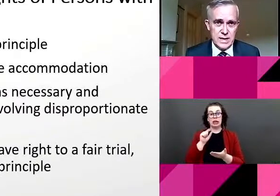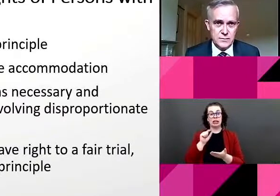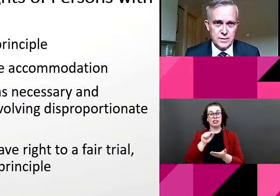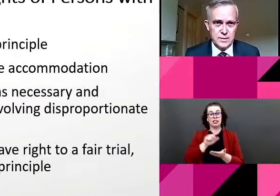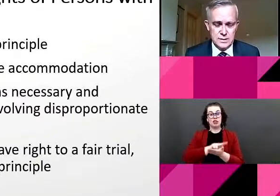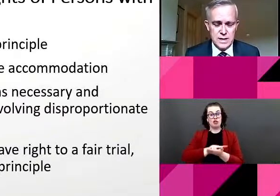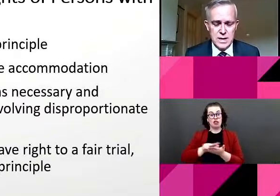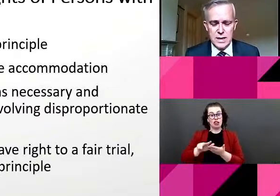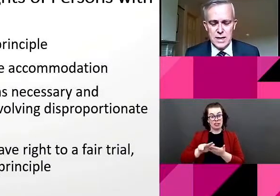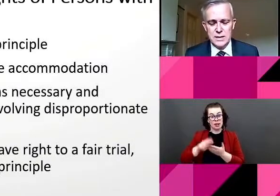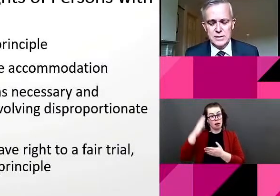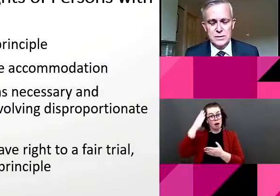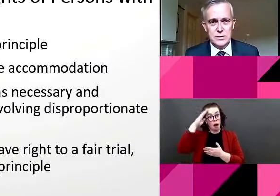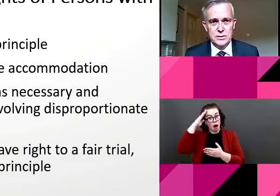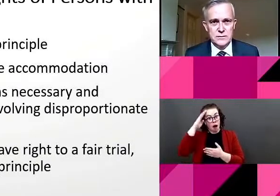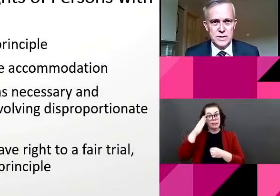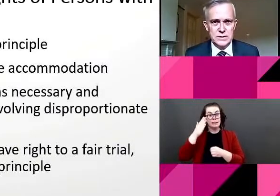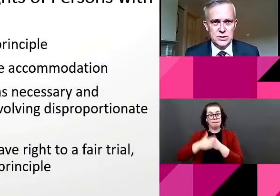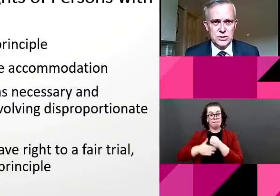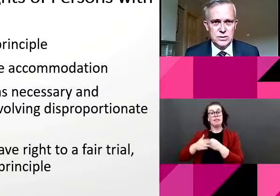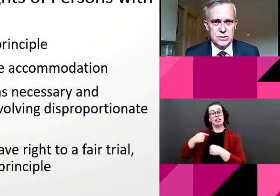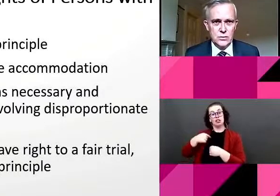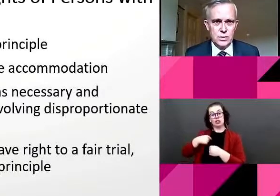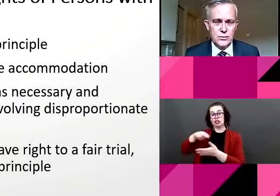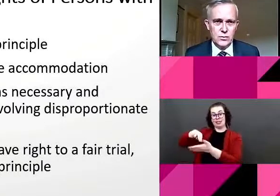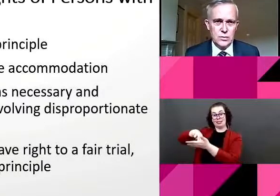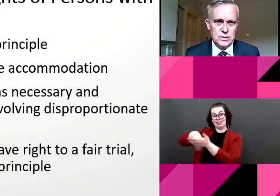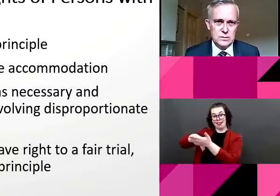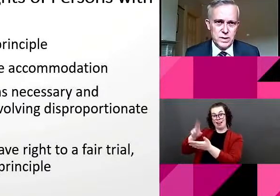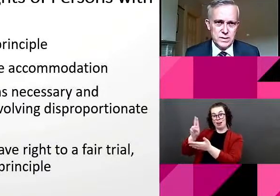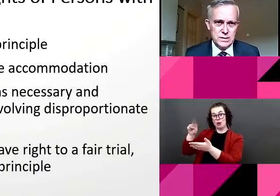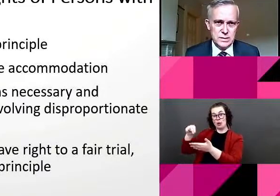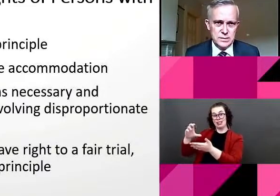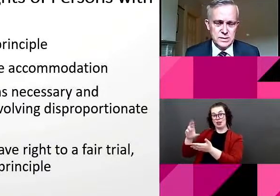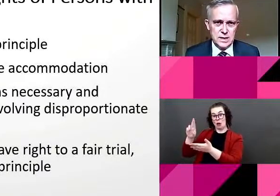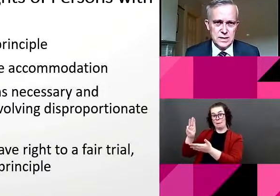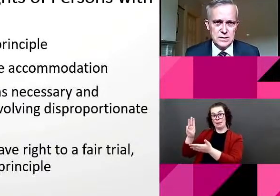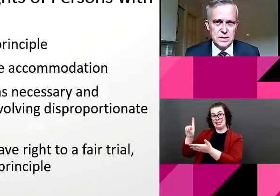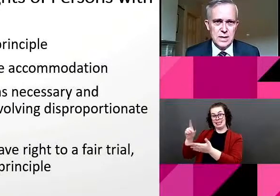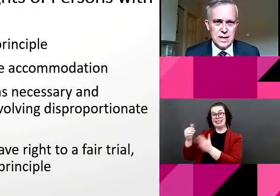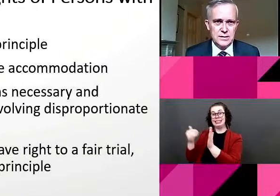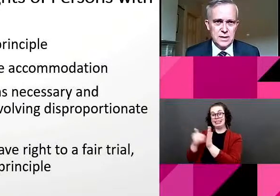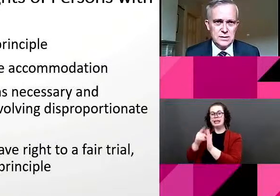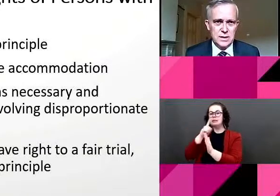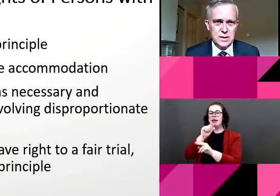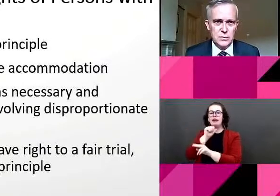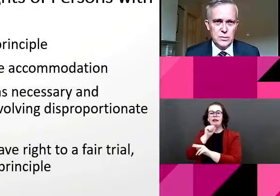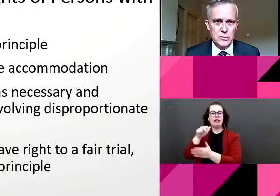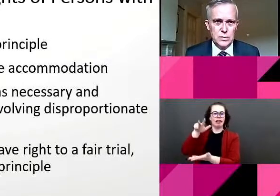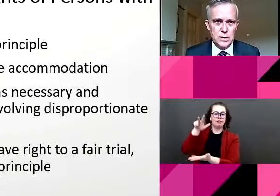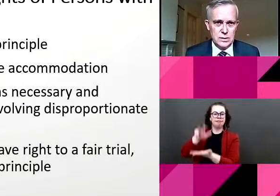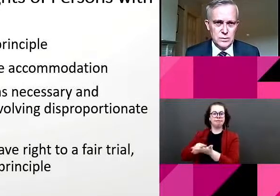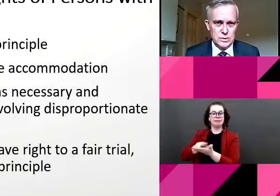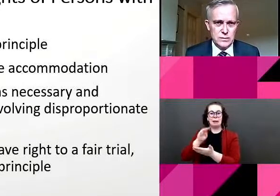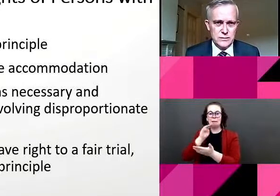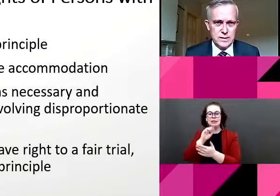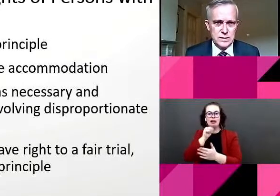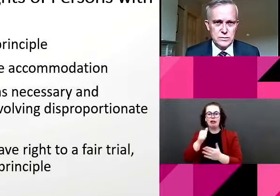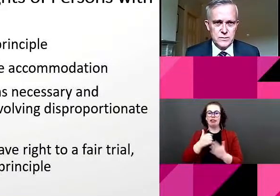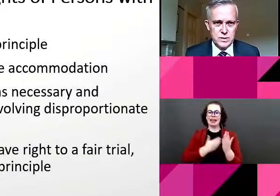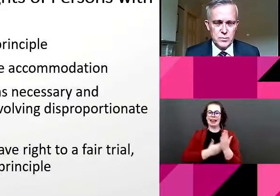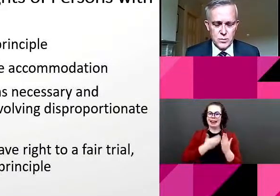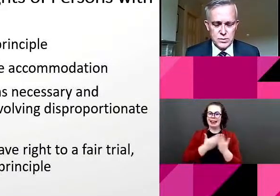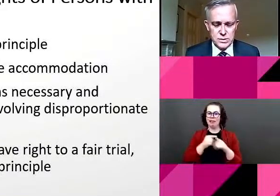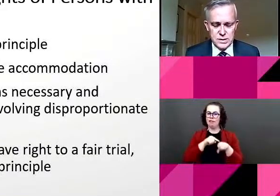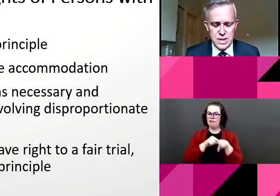yet ratified the Convention. So although it wasn't binding on the state at that time, in the Commission we felt